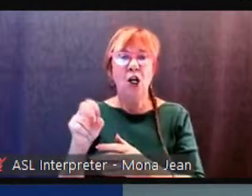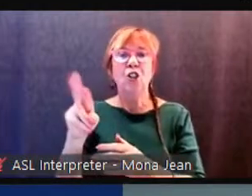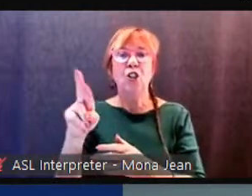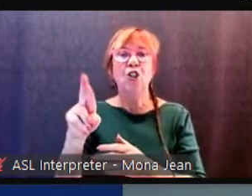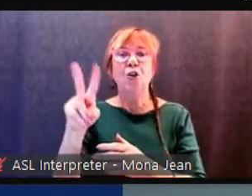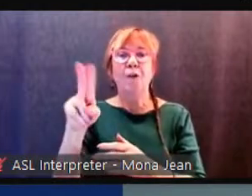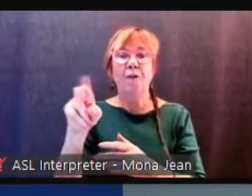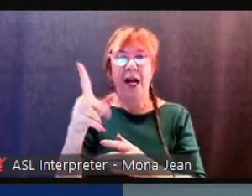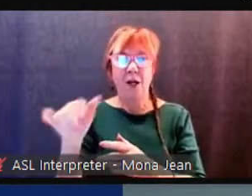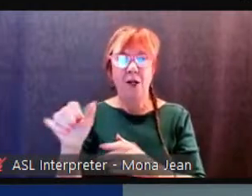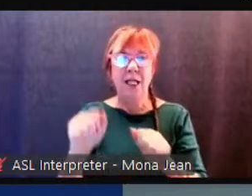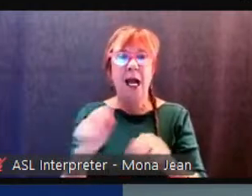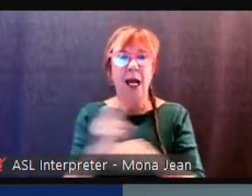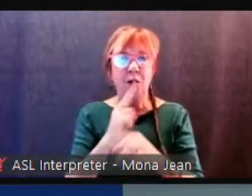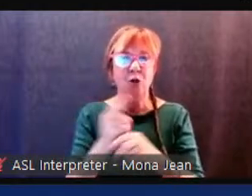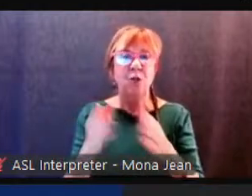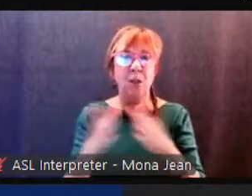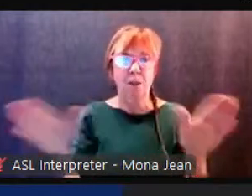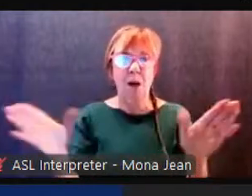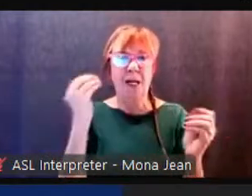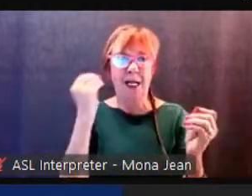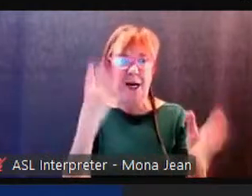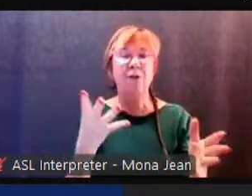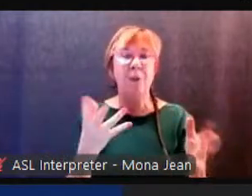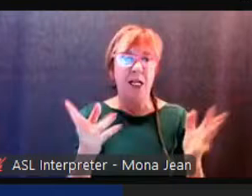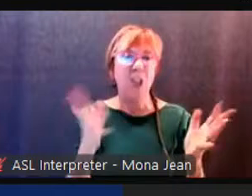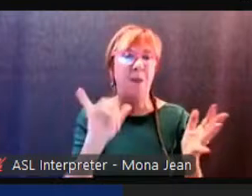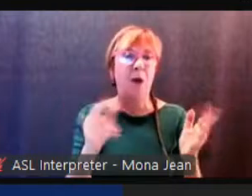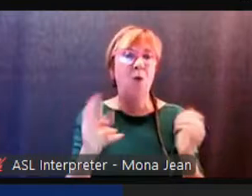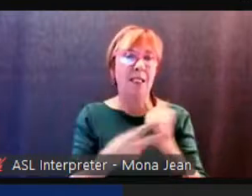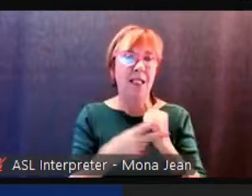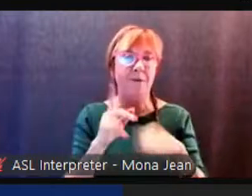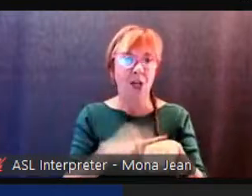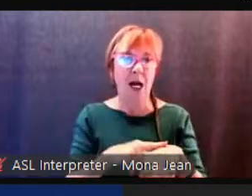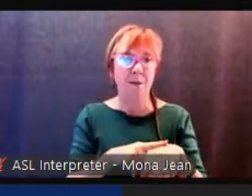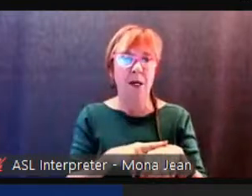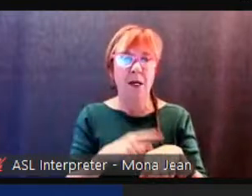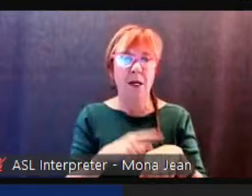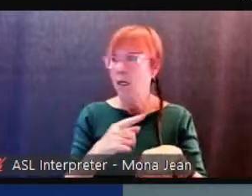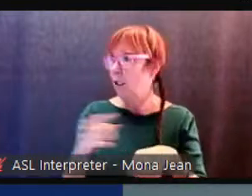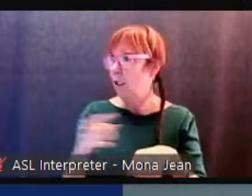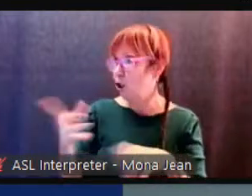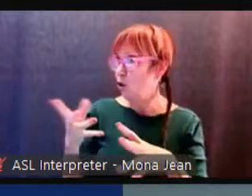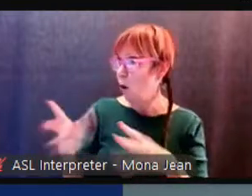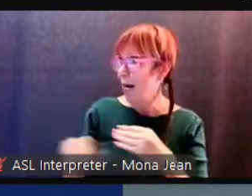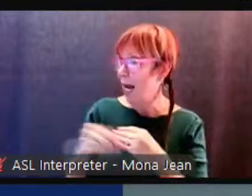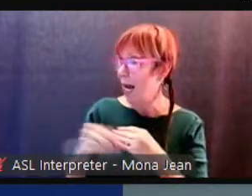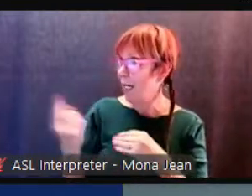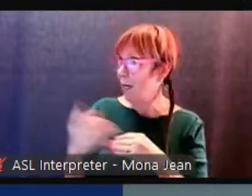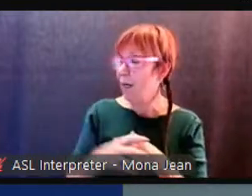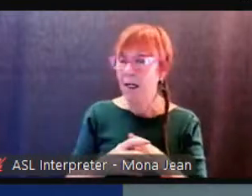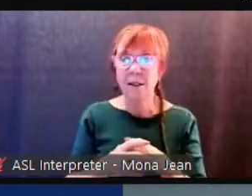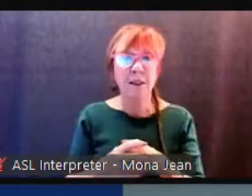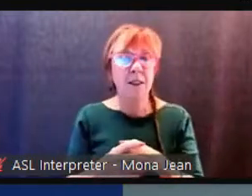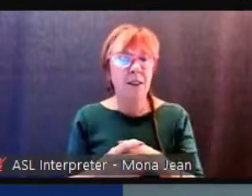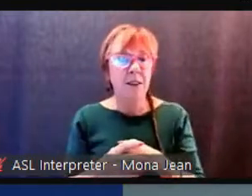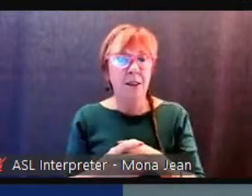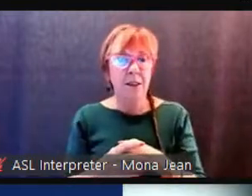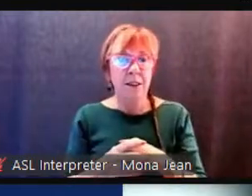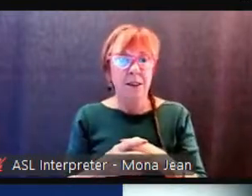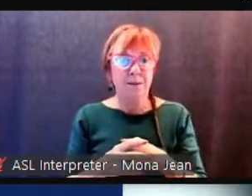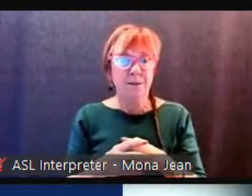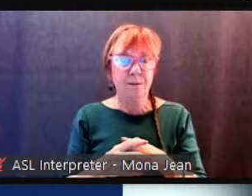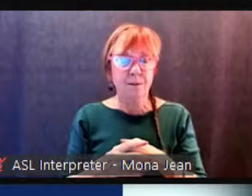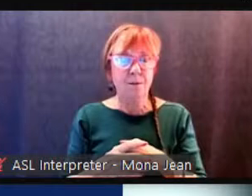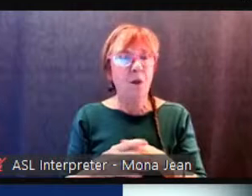time and resources. Awesome. Looks like Nathan agrees, but if you have anything to add, Nathan, leave it to you there. No, thank you, Kara. I